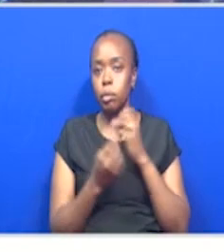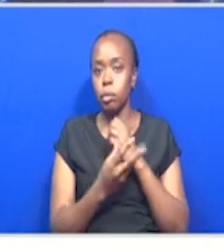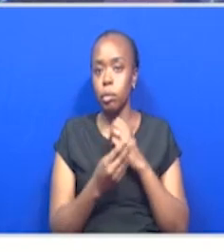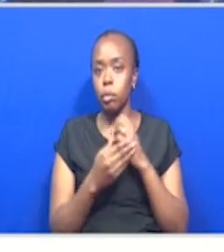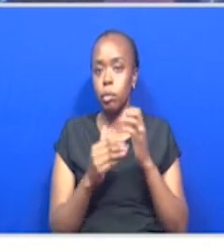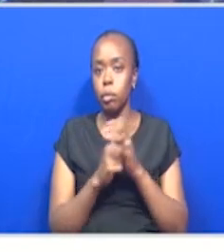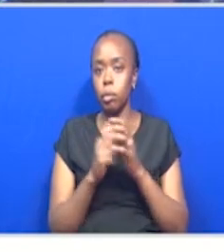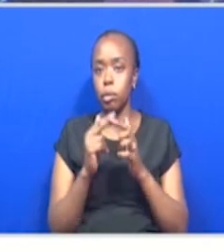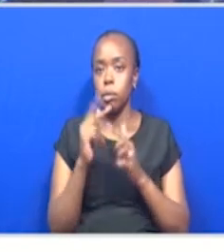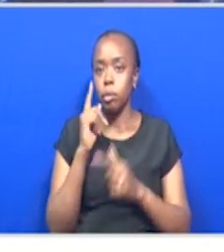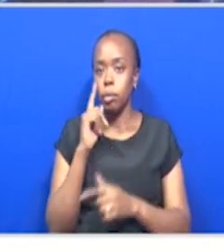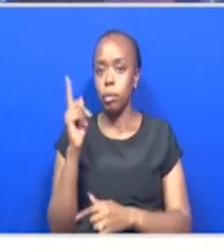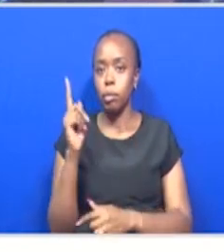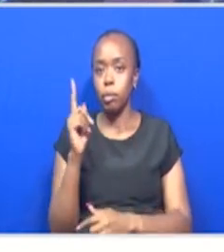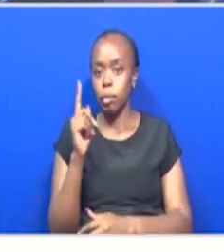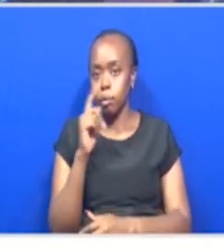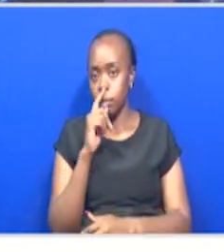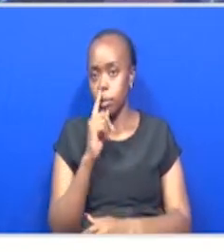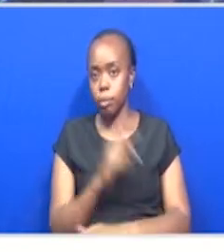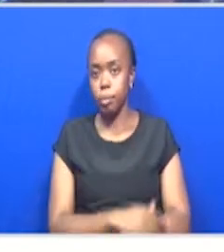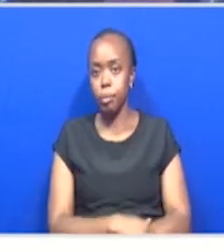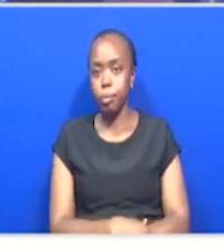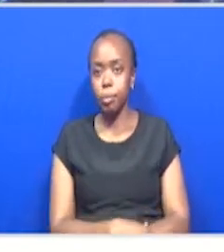their sentiments.